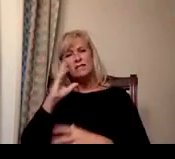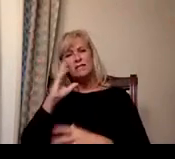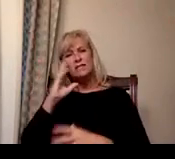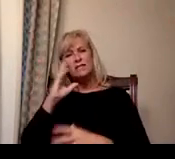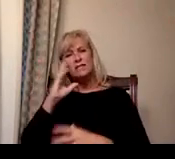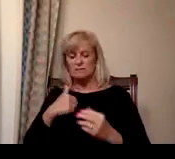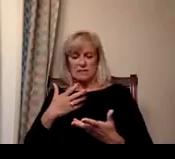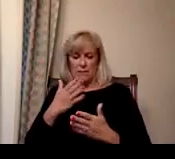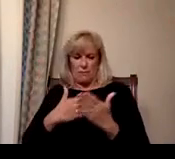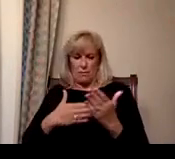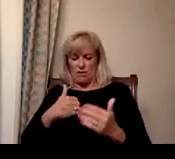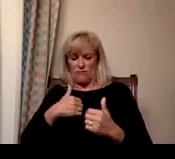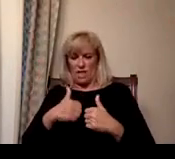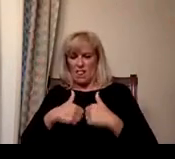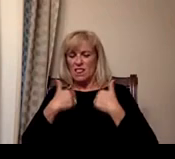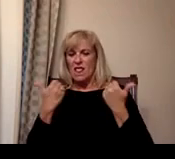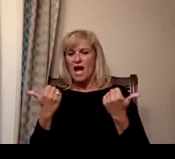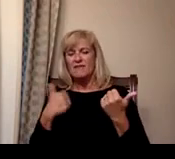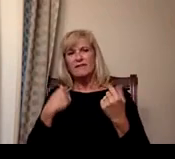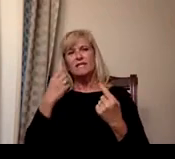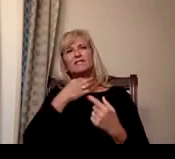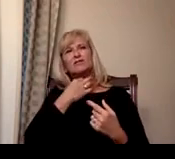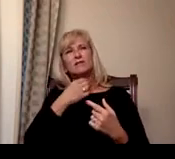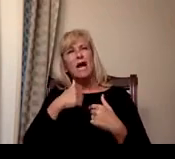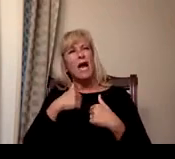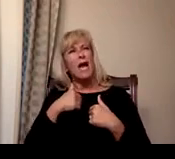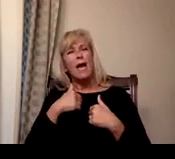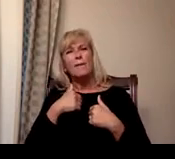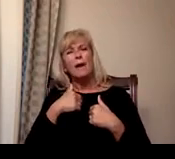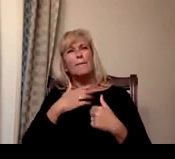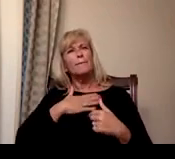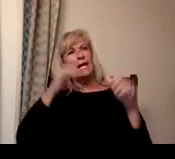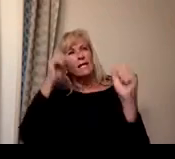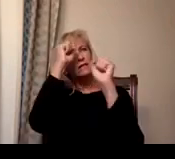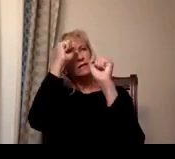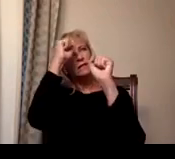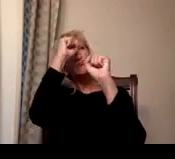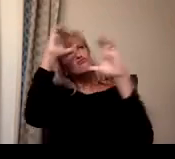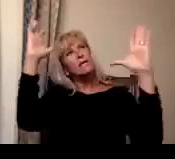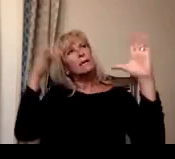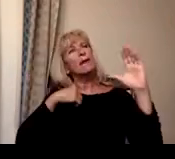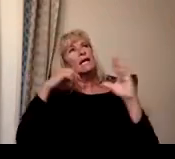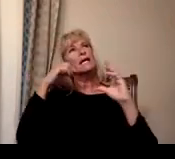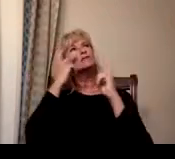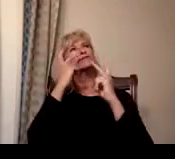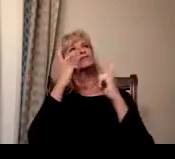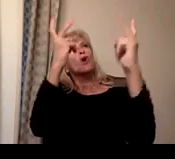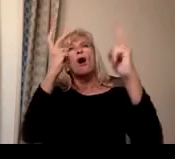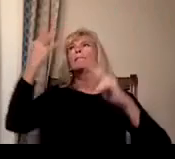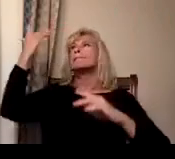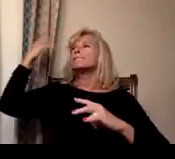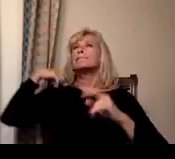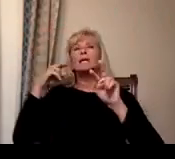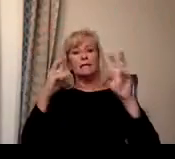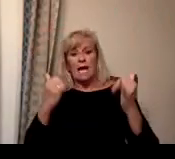and sometimes we look back and wonder, are we living the life we pictured? Are we happy? Are we